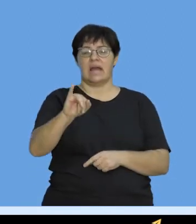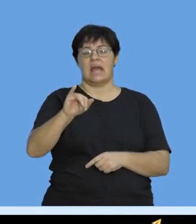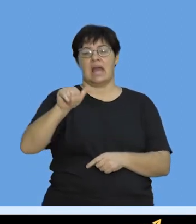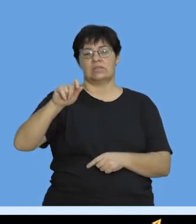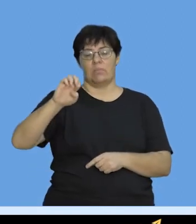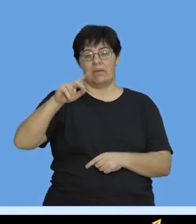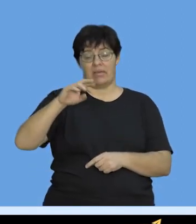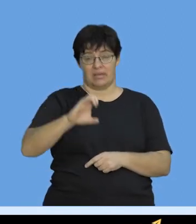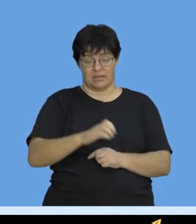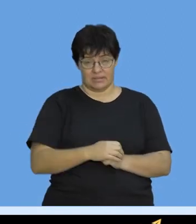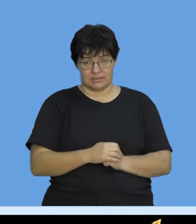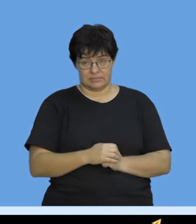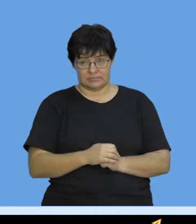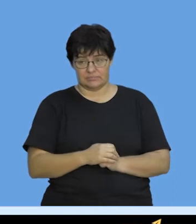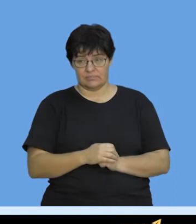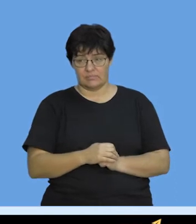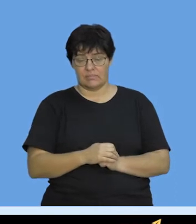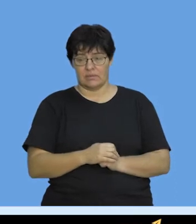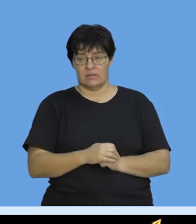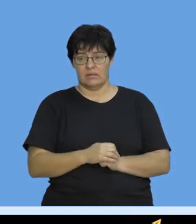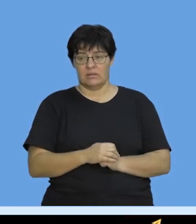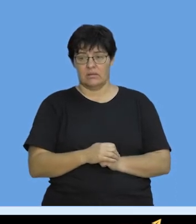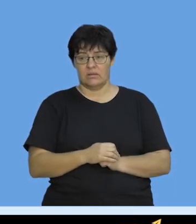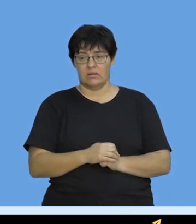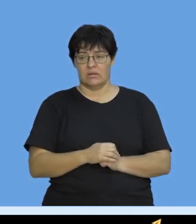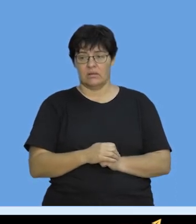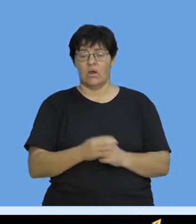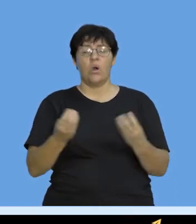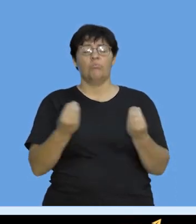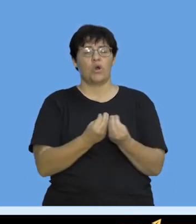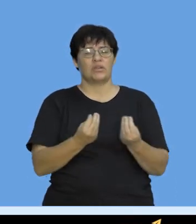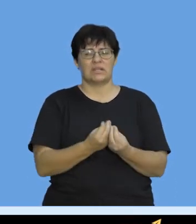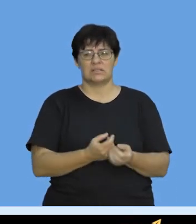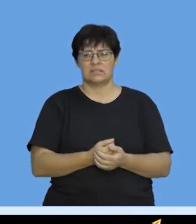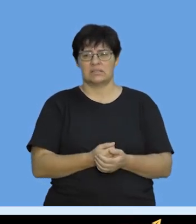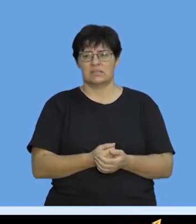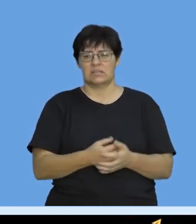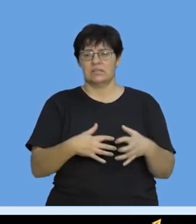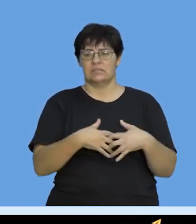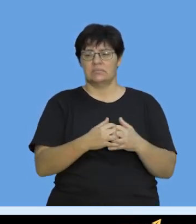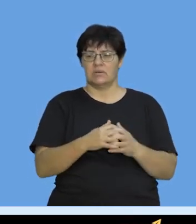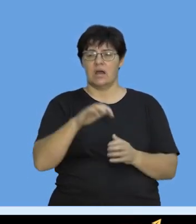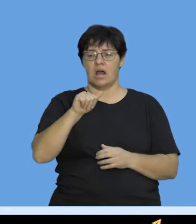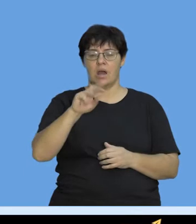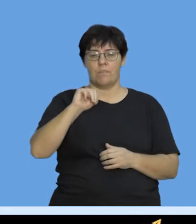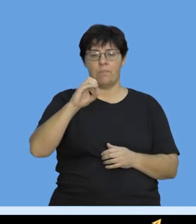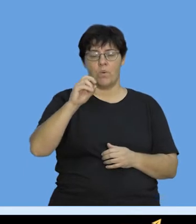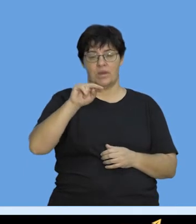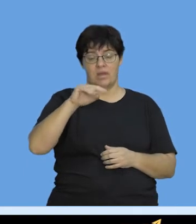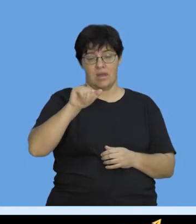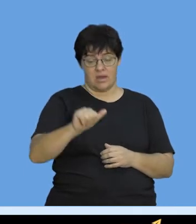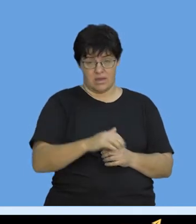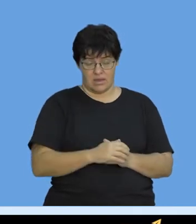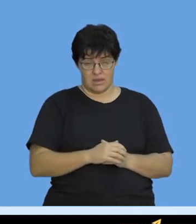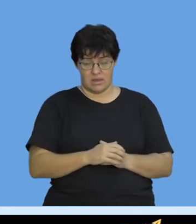Now, the products that are formed, the product that is formed is ammonia. Ammonia is a molecule